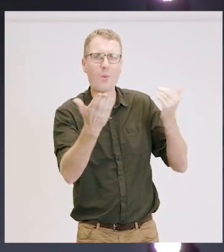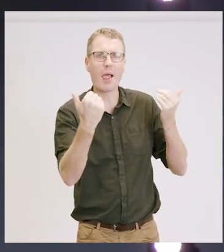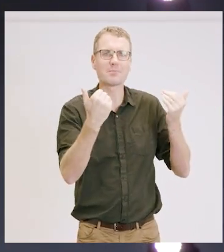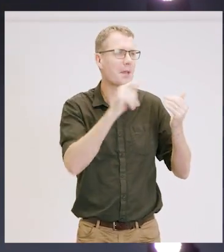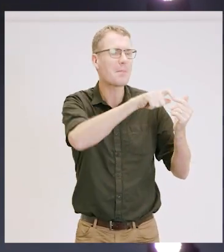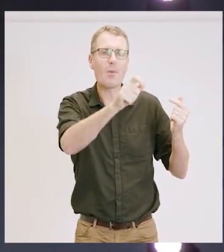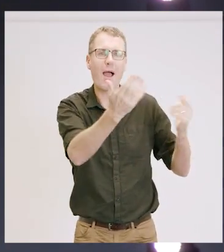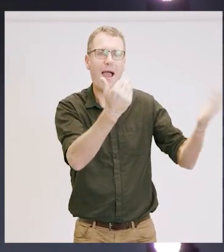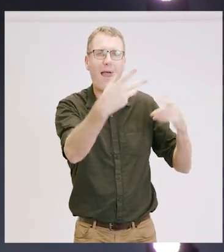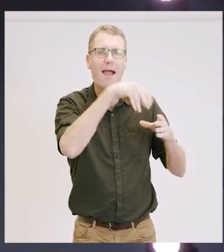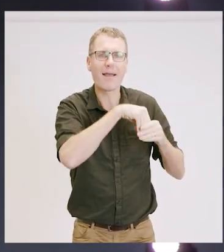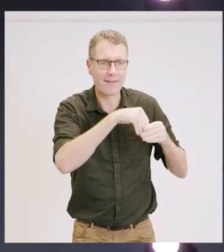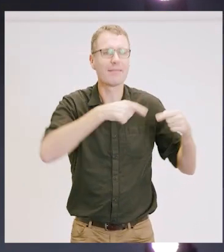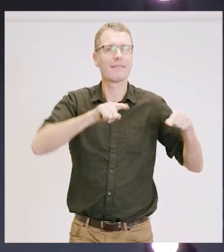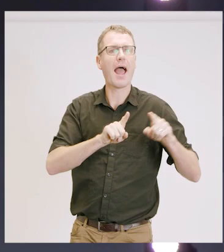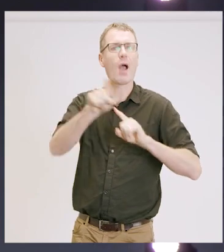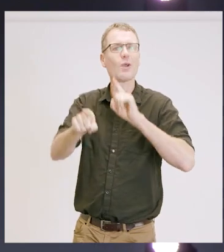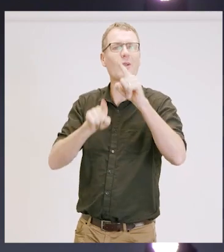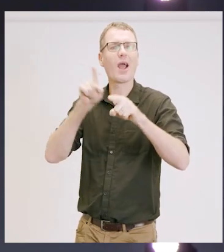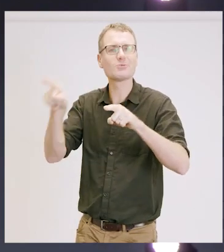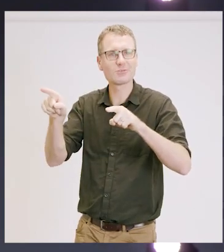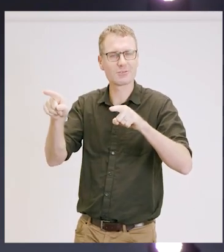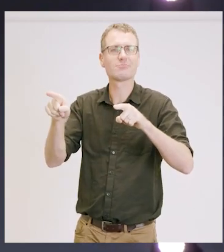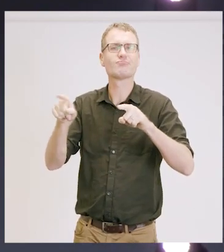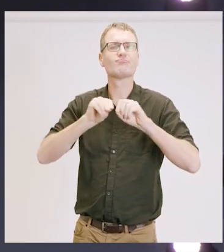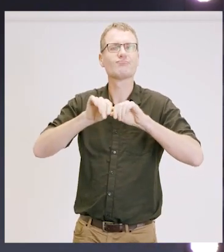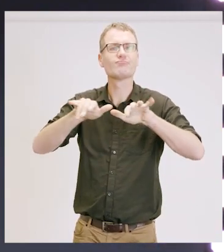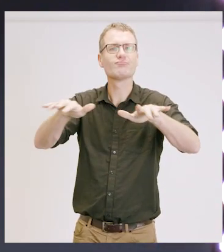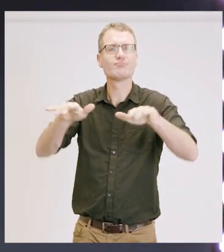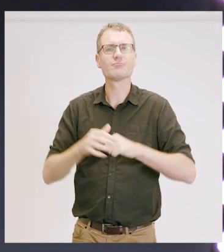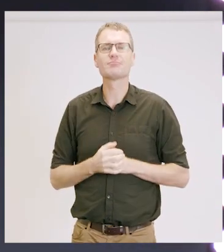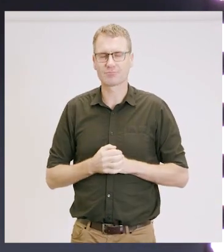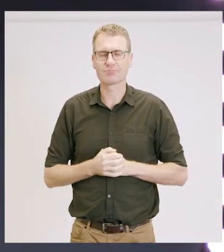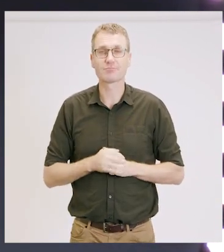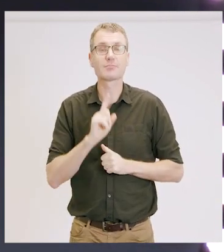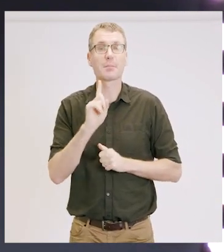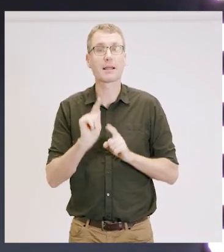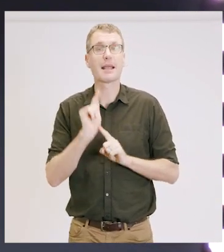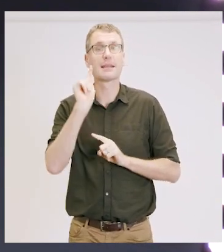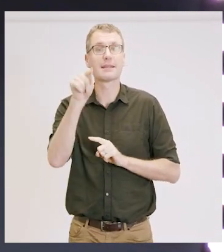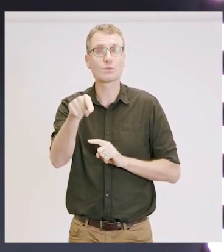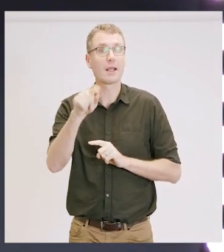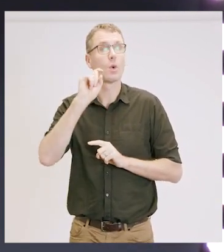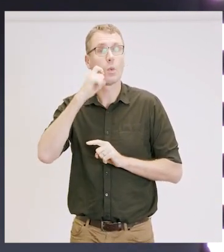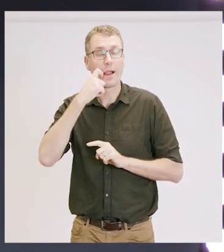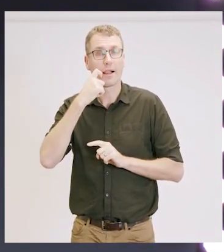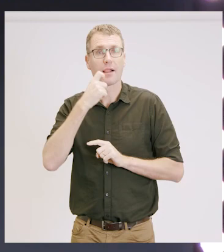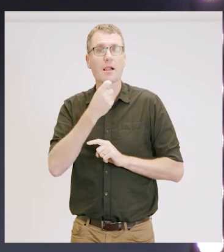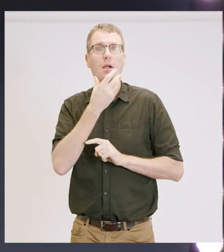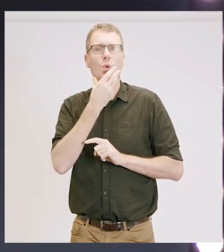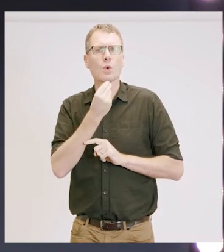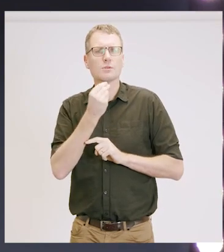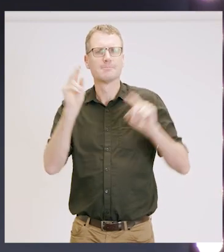this word that we're going to pick up next week, whanaungatanga, which means a deep sense of family, is a very,